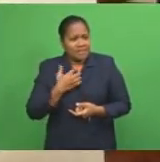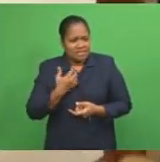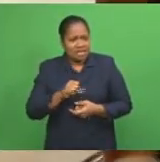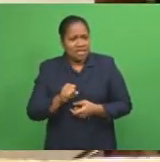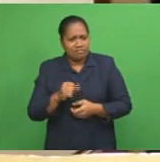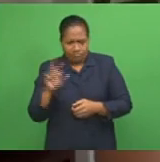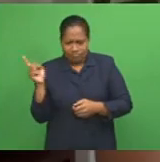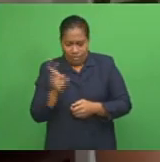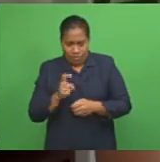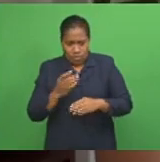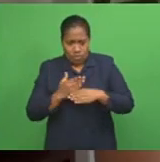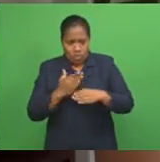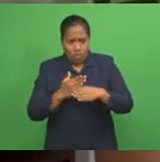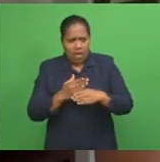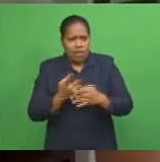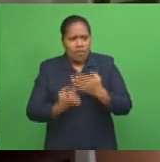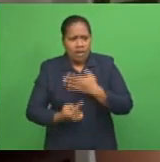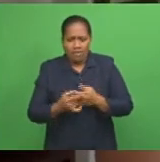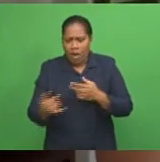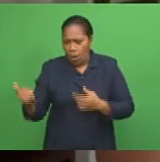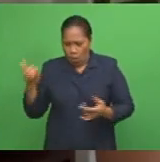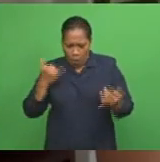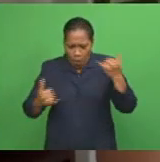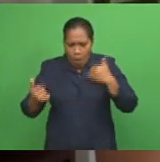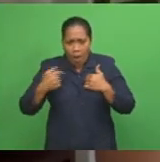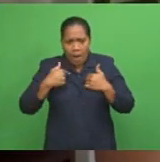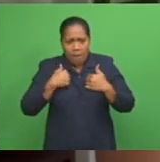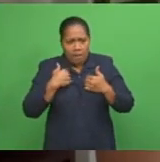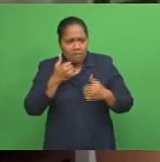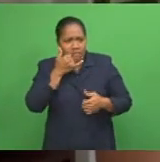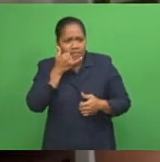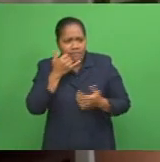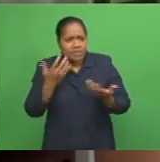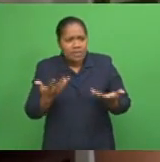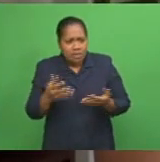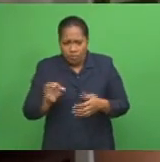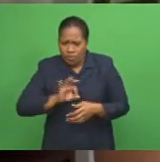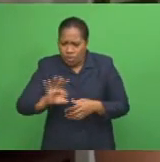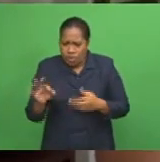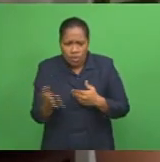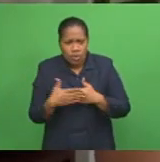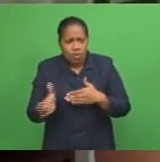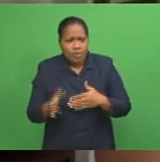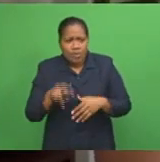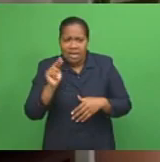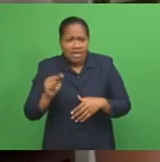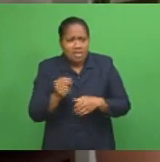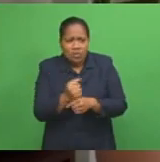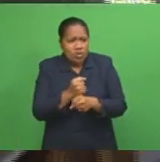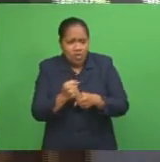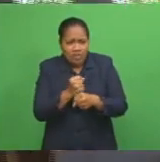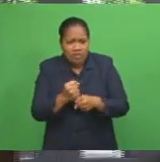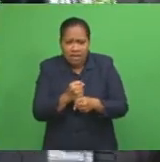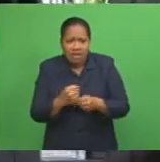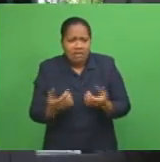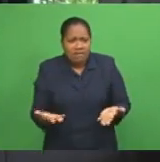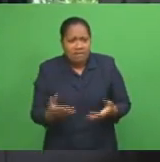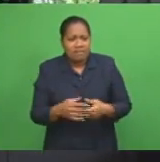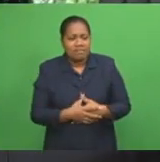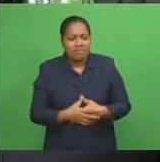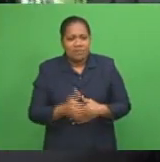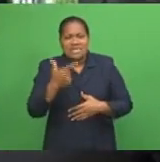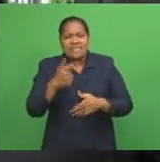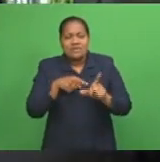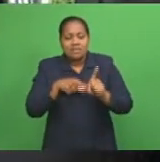work and they're calling me on my phone. We haven't opened up yet. They need their coffee. It's like a drug. With about 7 years